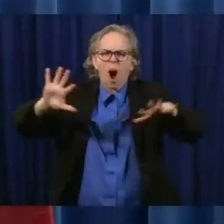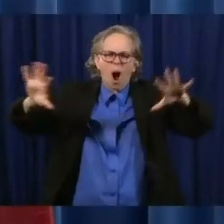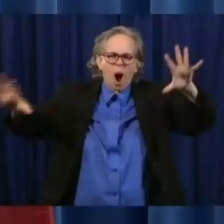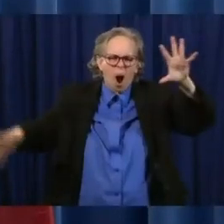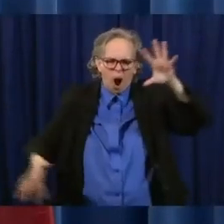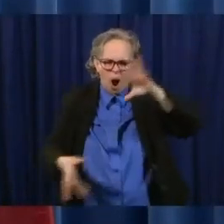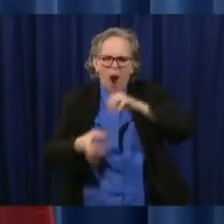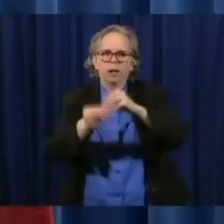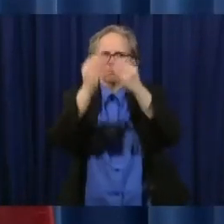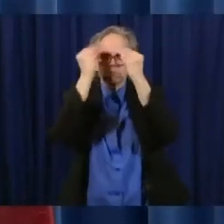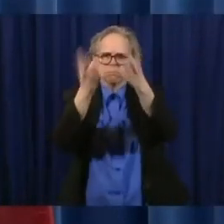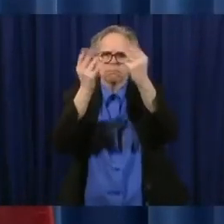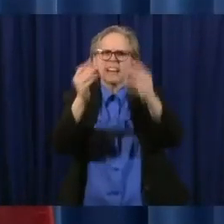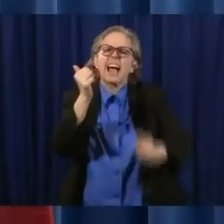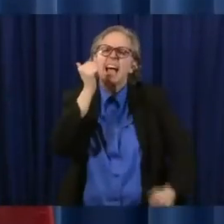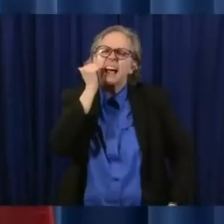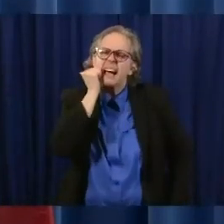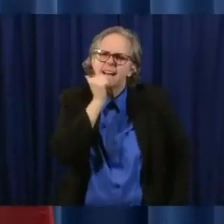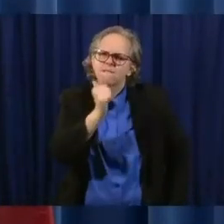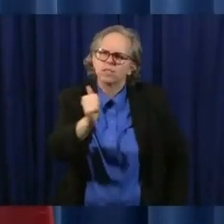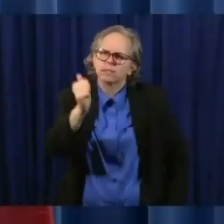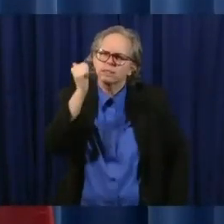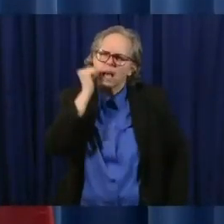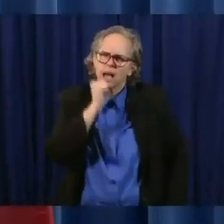ICU admission percentage of total cases.